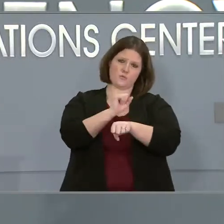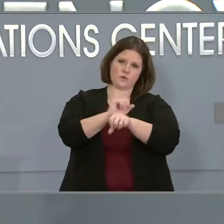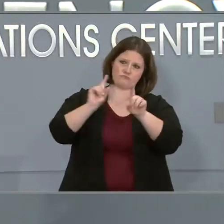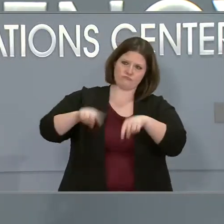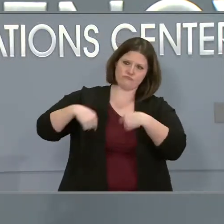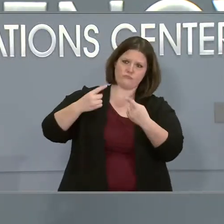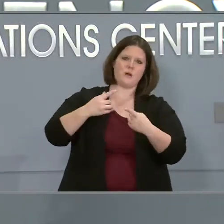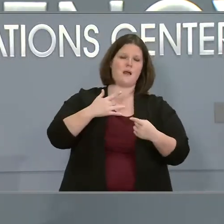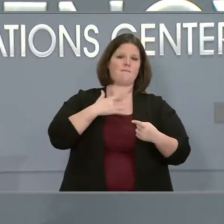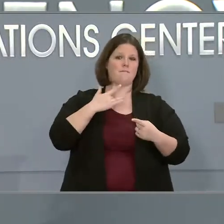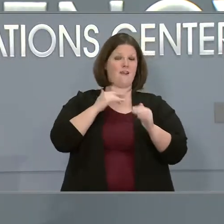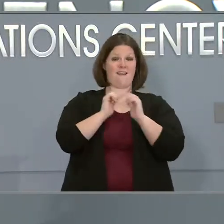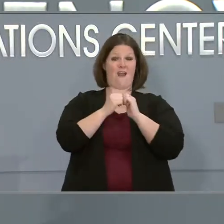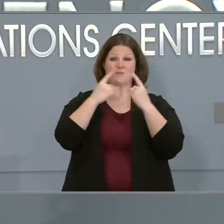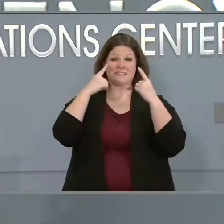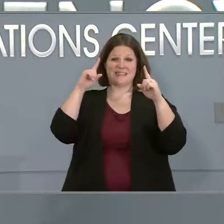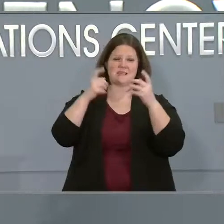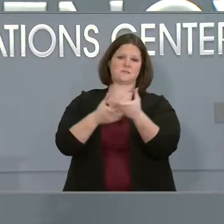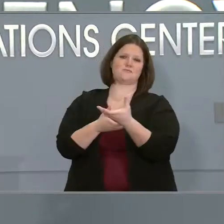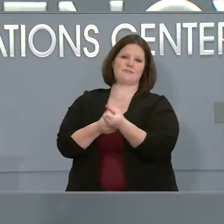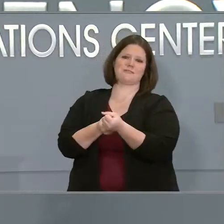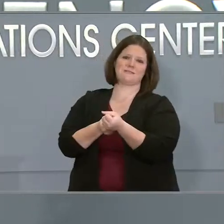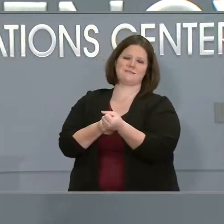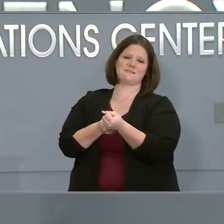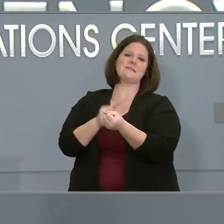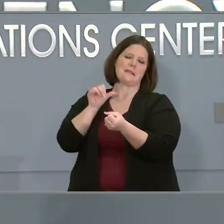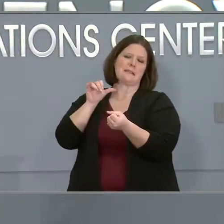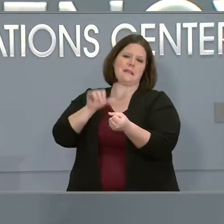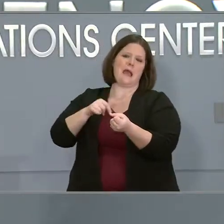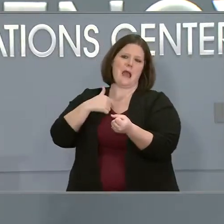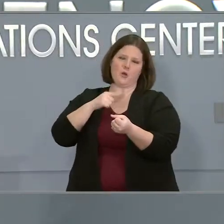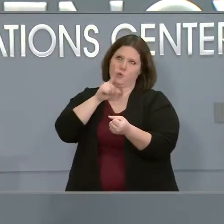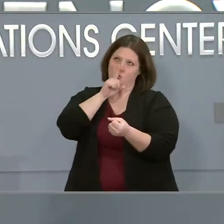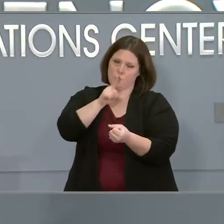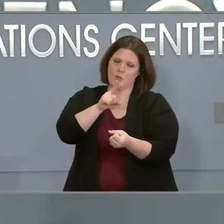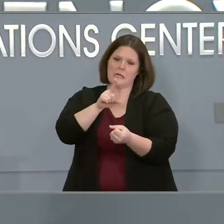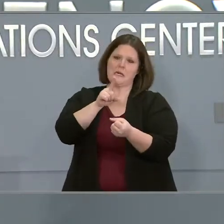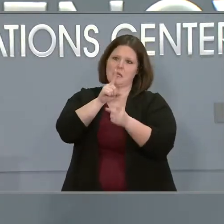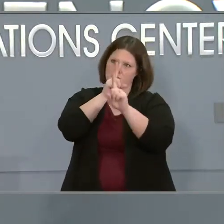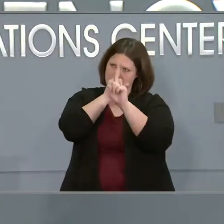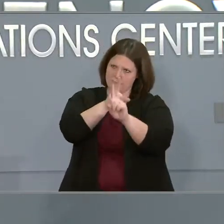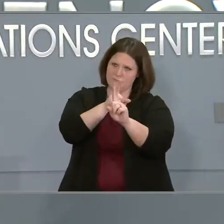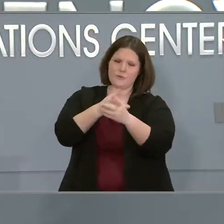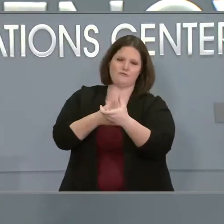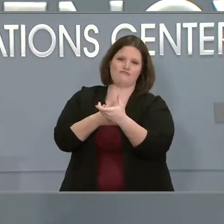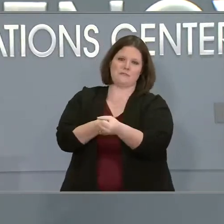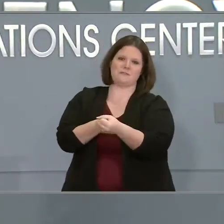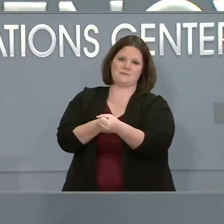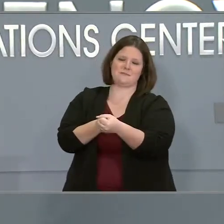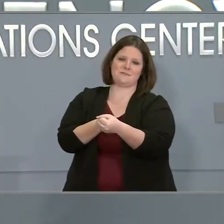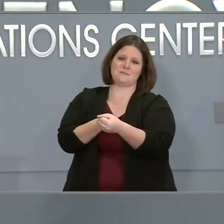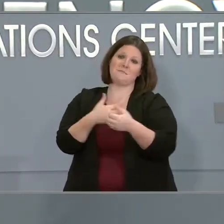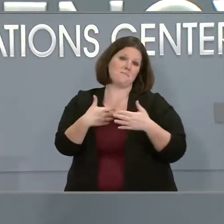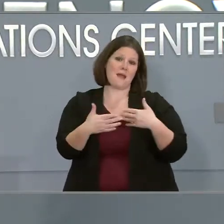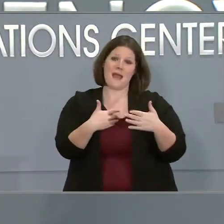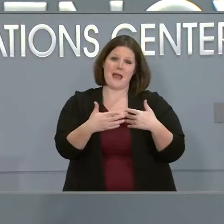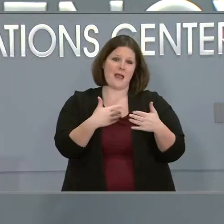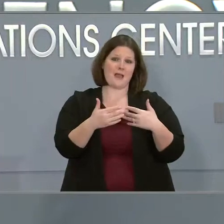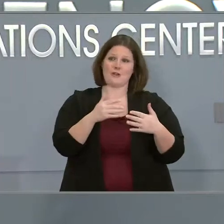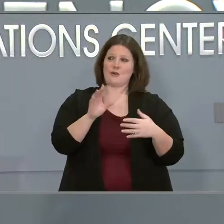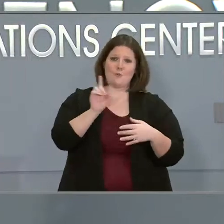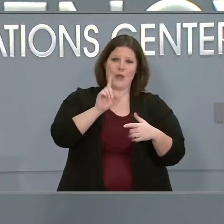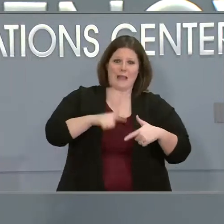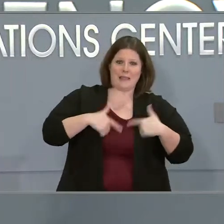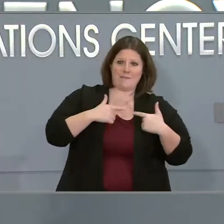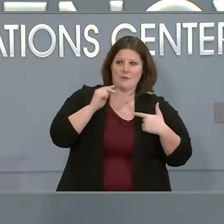success rests on trust, and is something that I have worked very hard to make sure that folks, no matter where they are in North